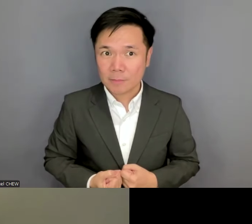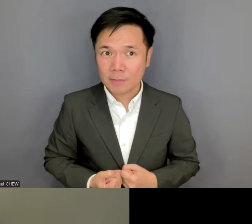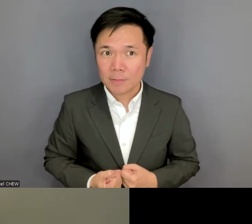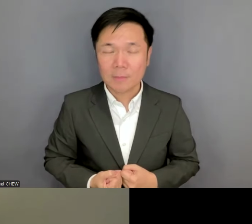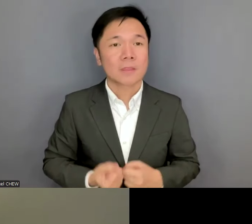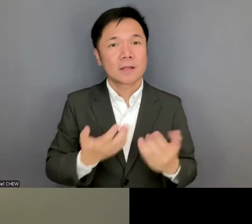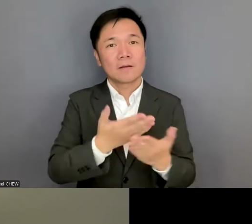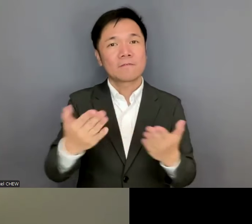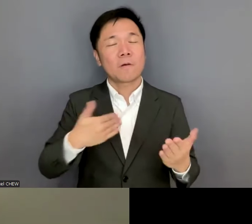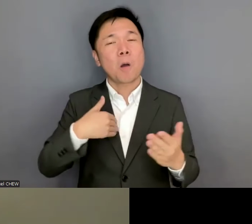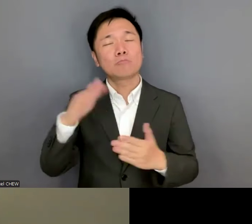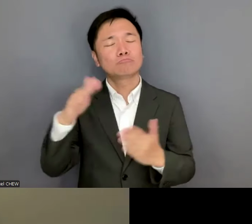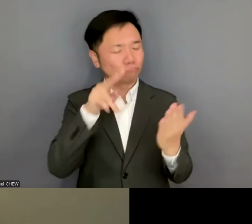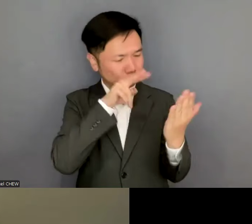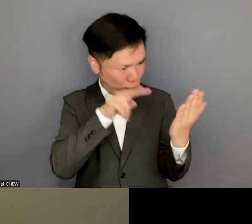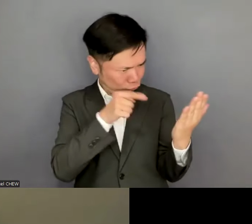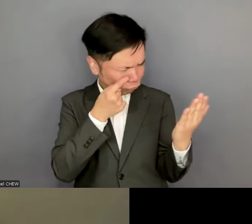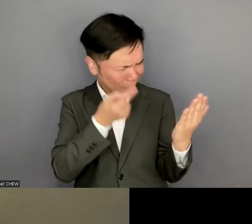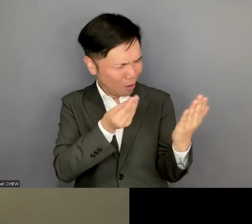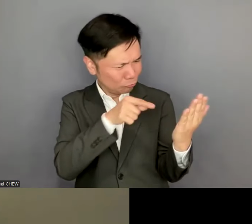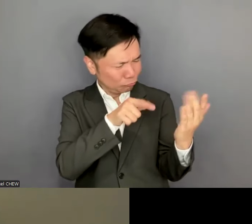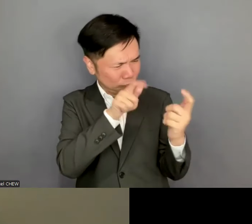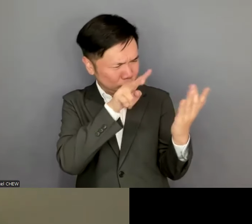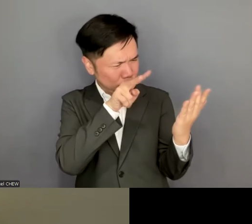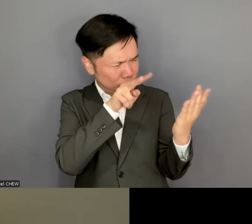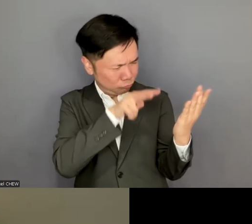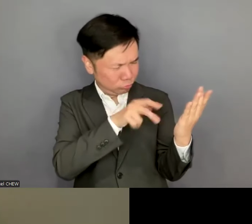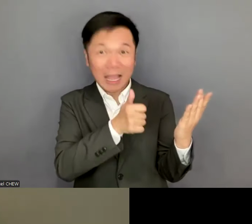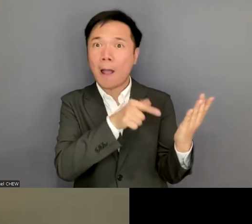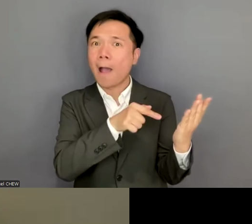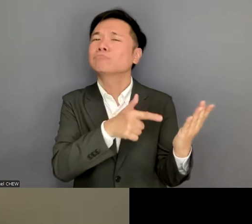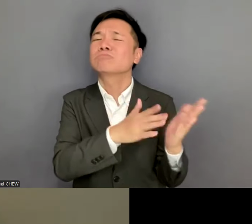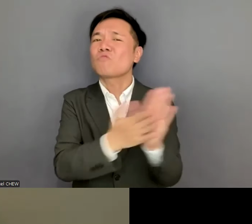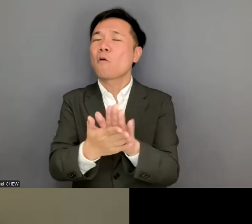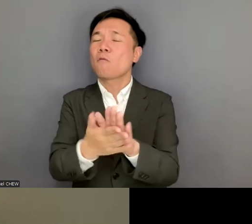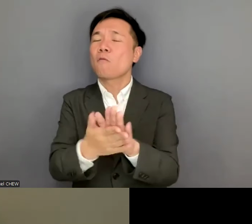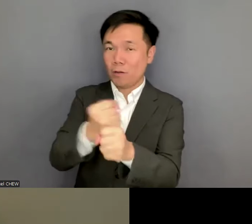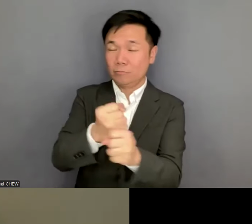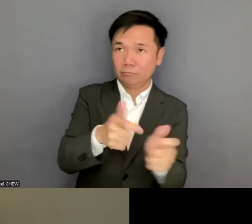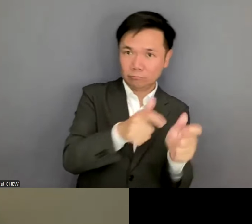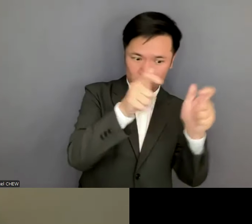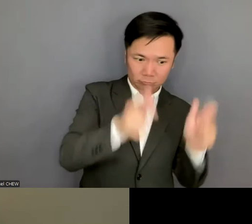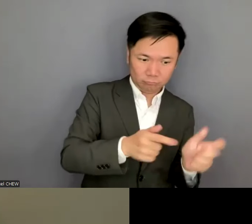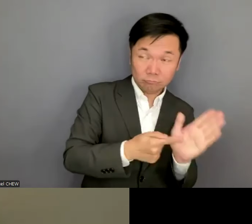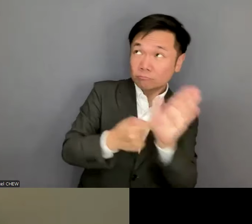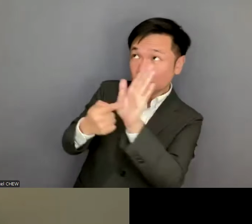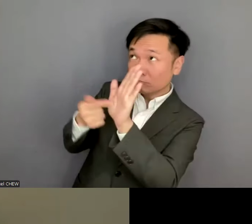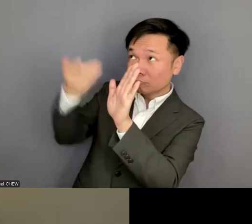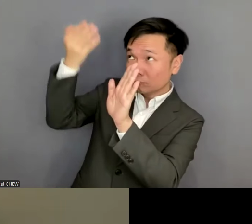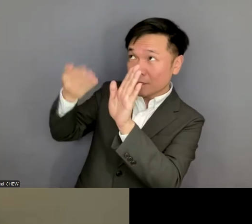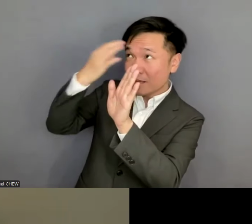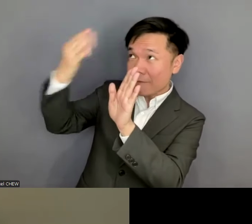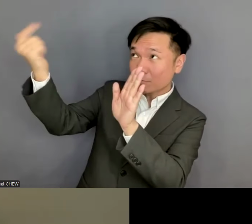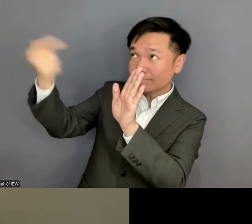to translate this written document in a reality. We need to push to our governments in order that they can promote the participation of youth